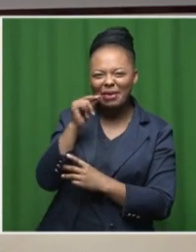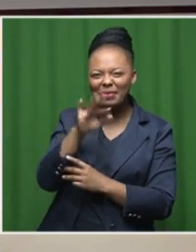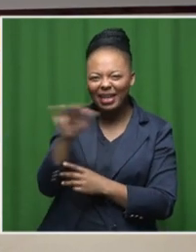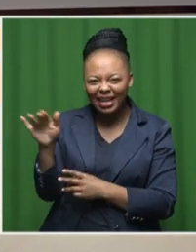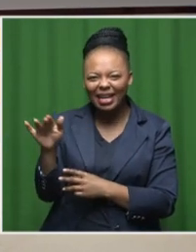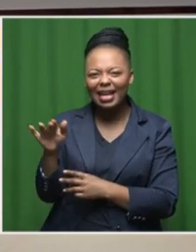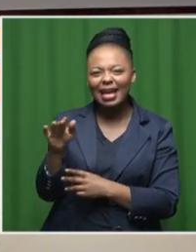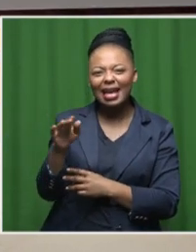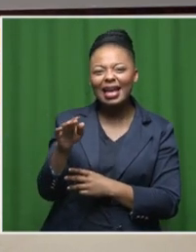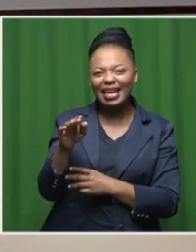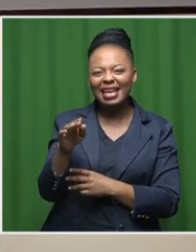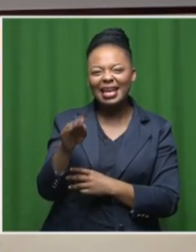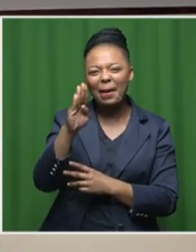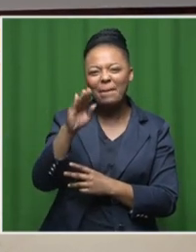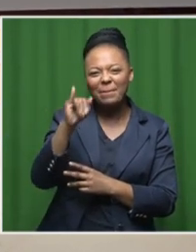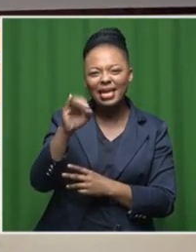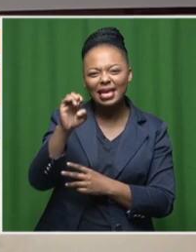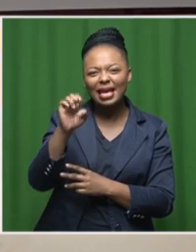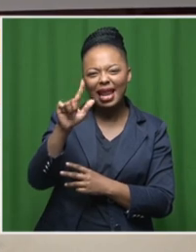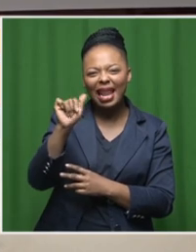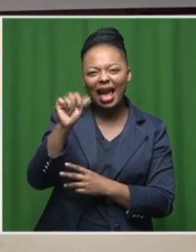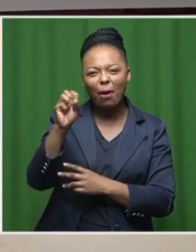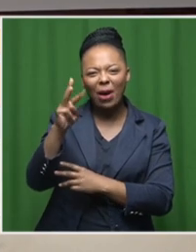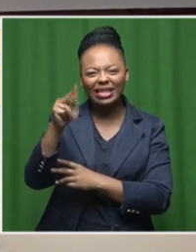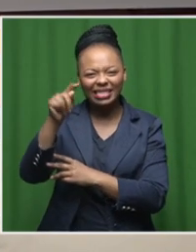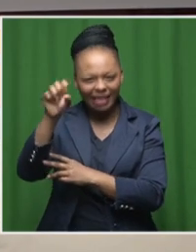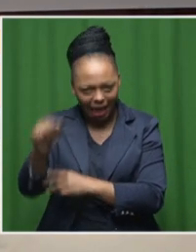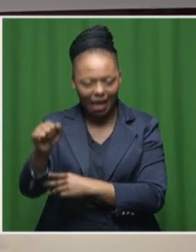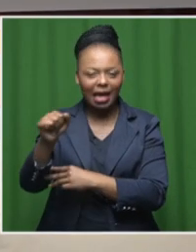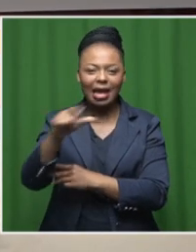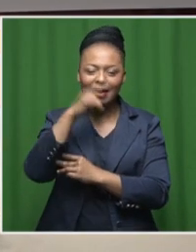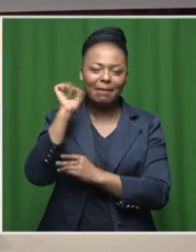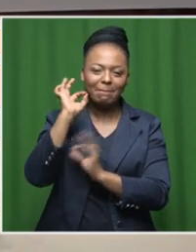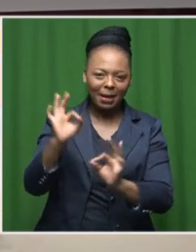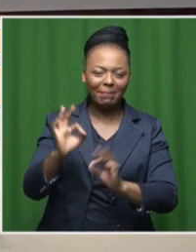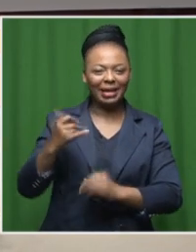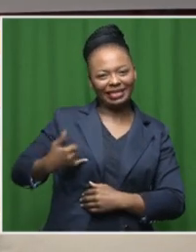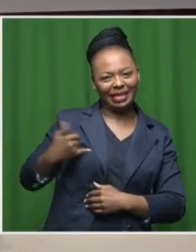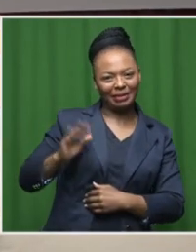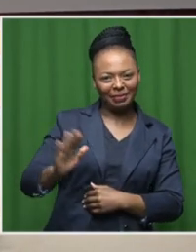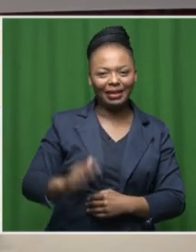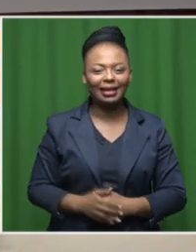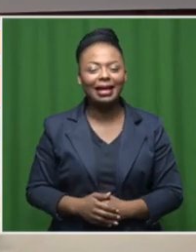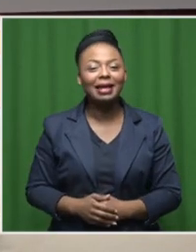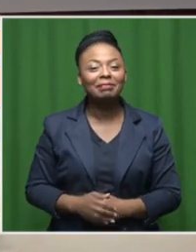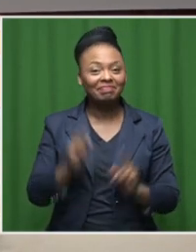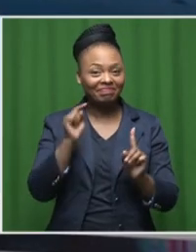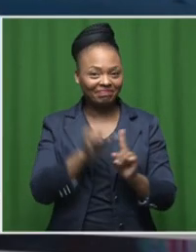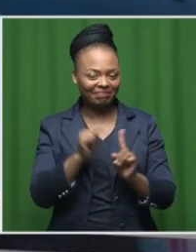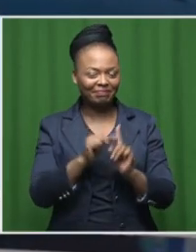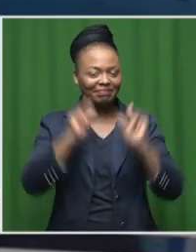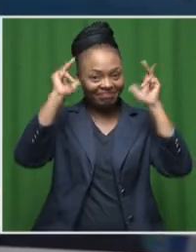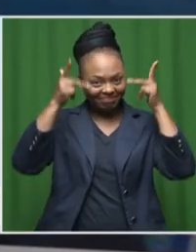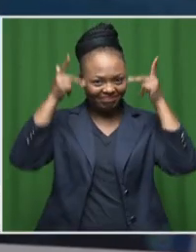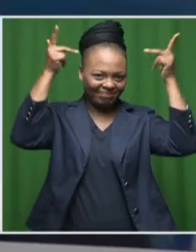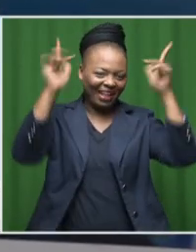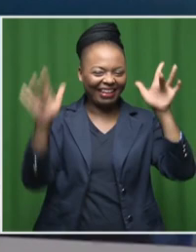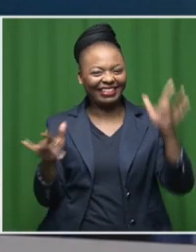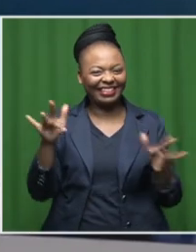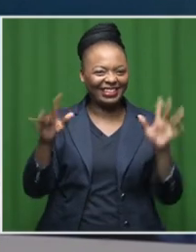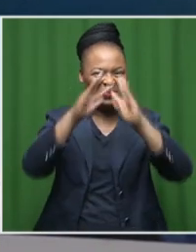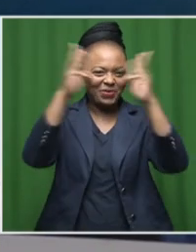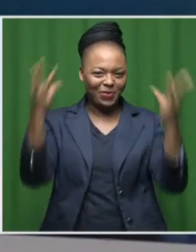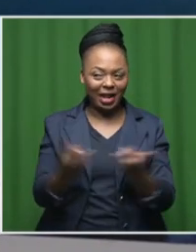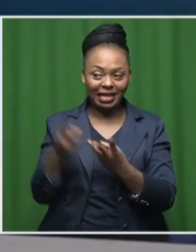great. Karolina, it's not easy, but Bielawska. And she's, of course, Miss World, the reigning Miss World, and Miss World Organization Chairperson, Julia